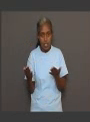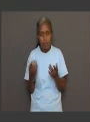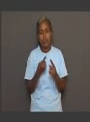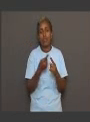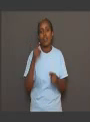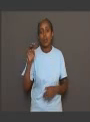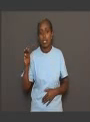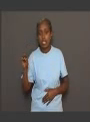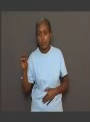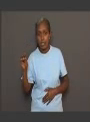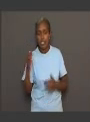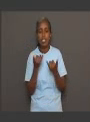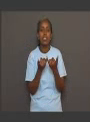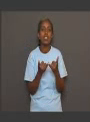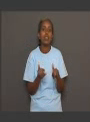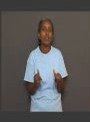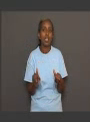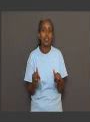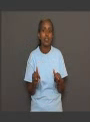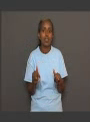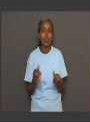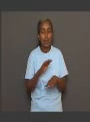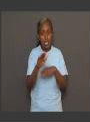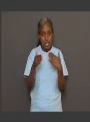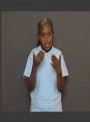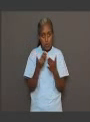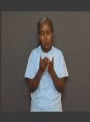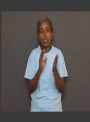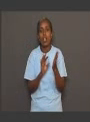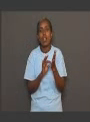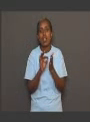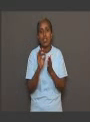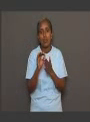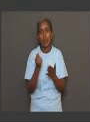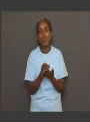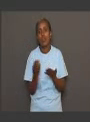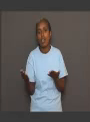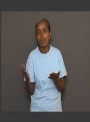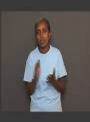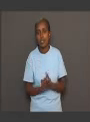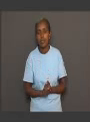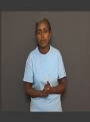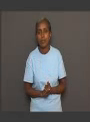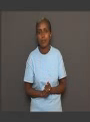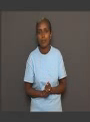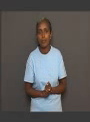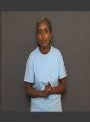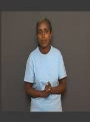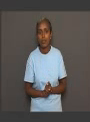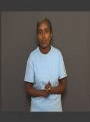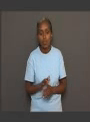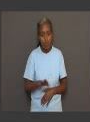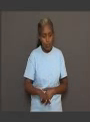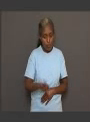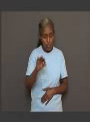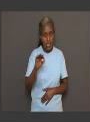mean divided by the total number of items. To find